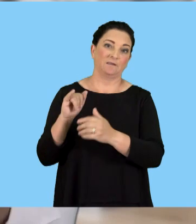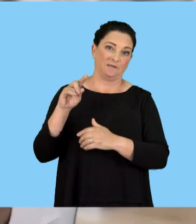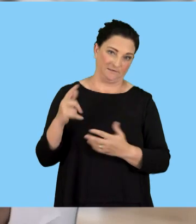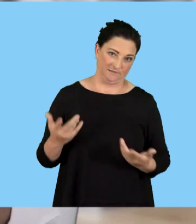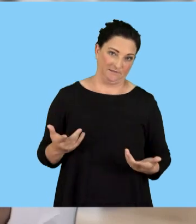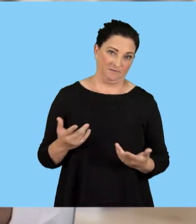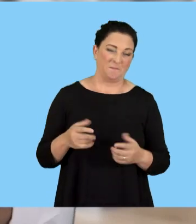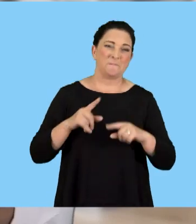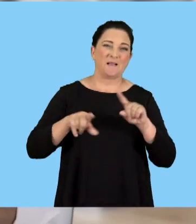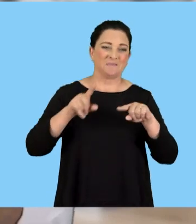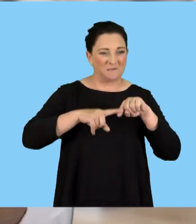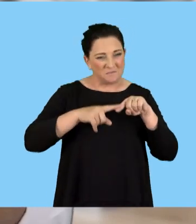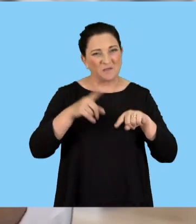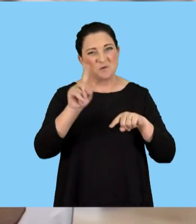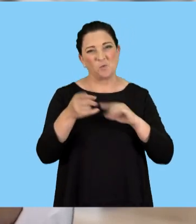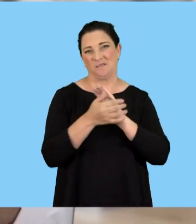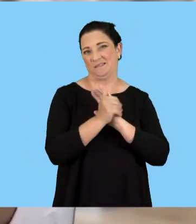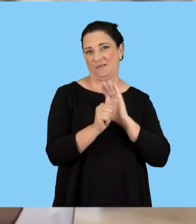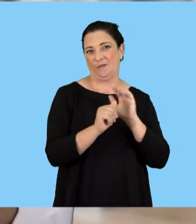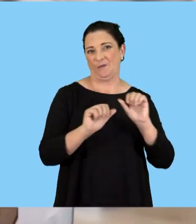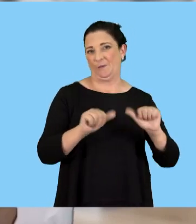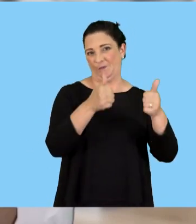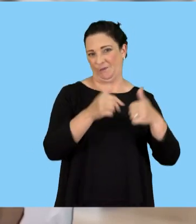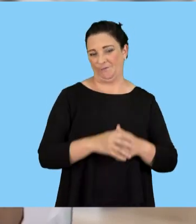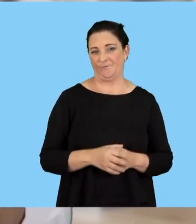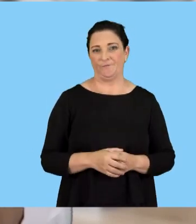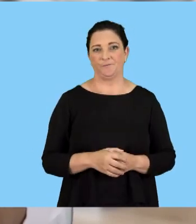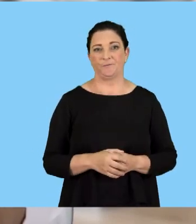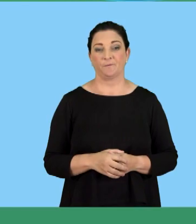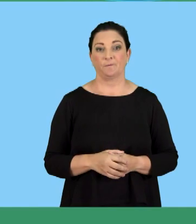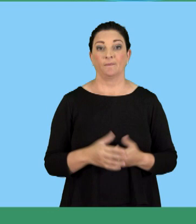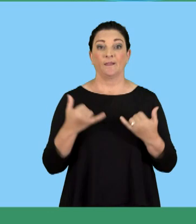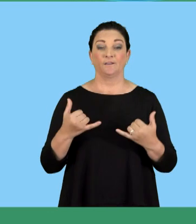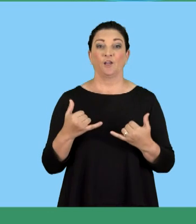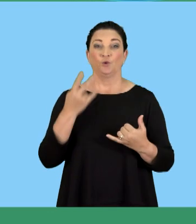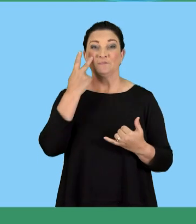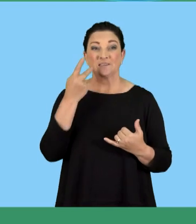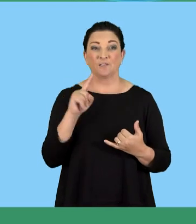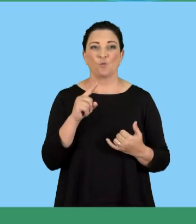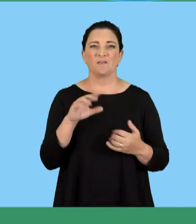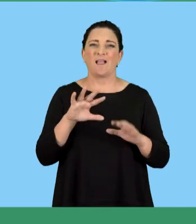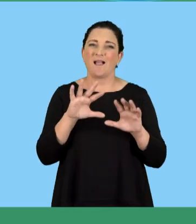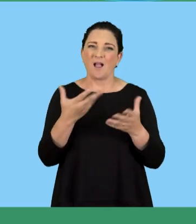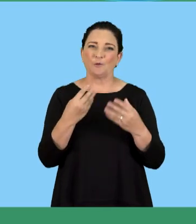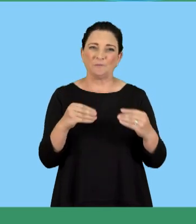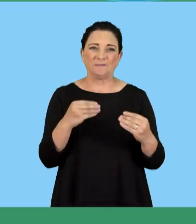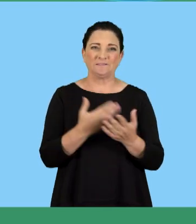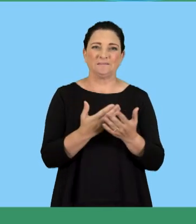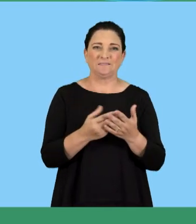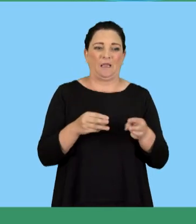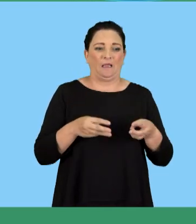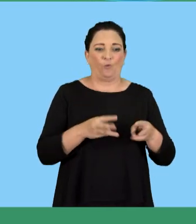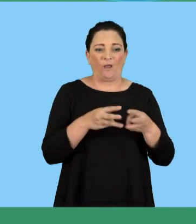regarding whatever specialization the business would be having. Then, we will now look into ways businesses can